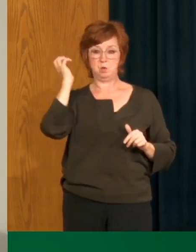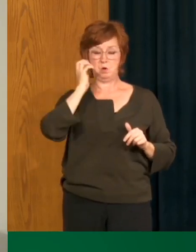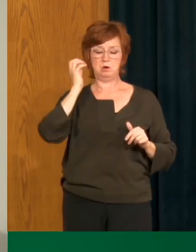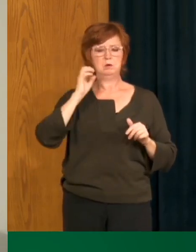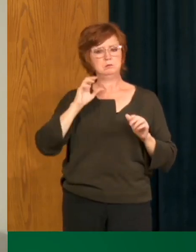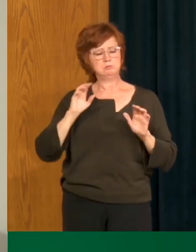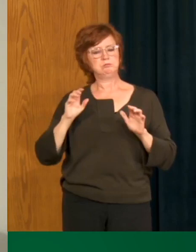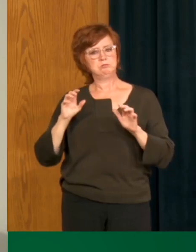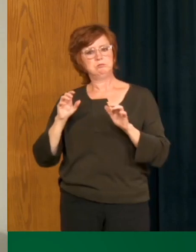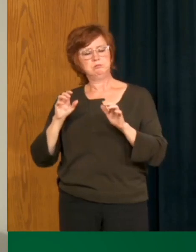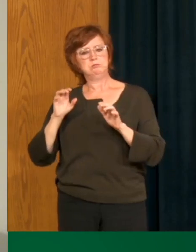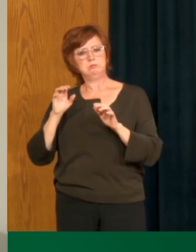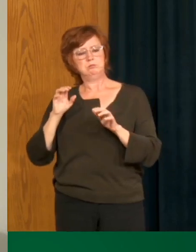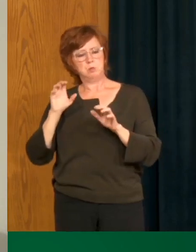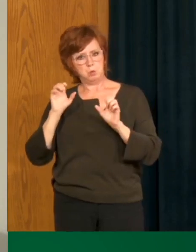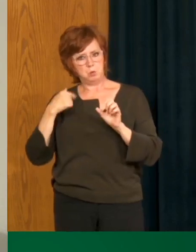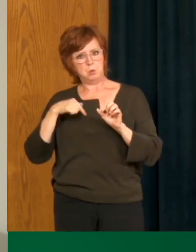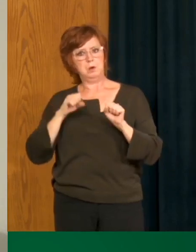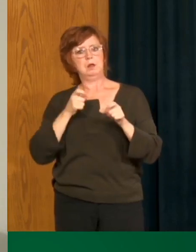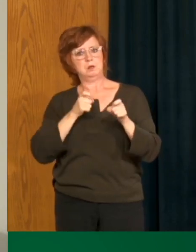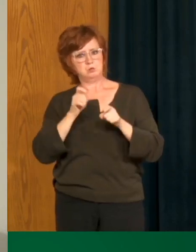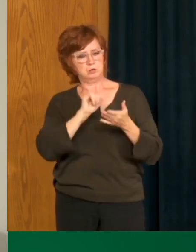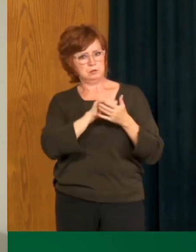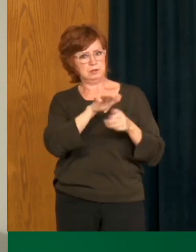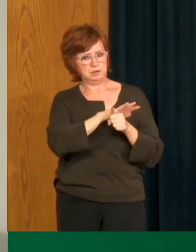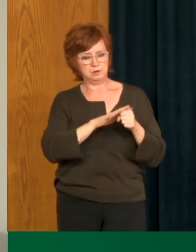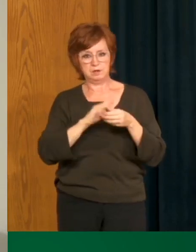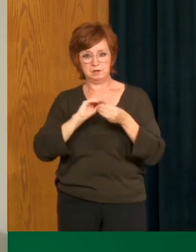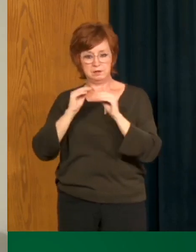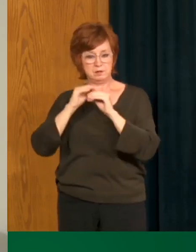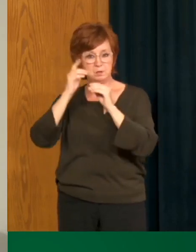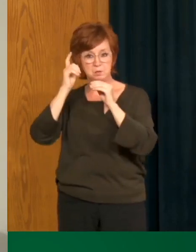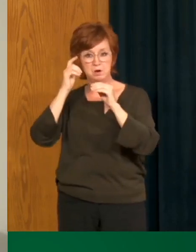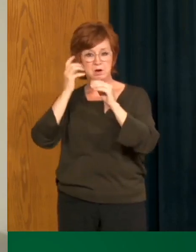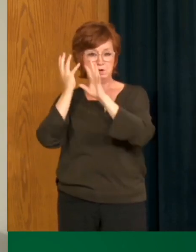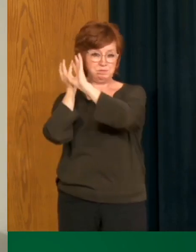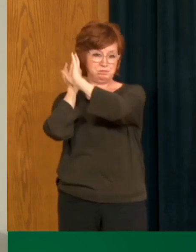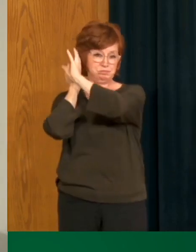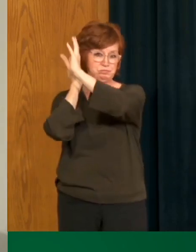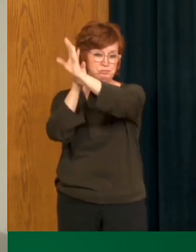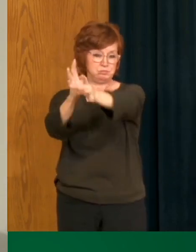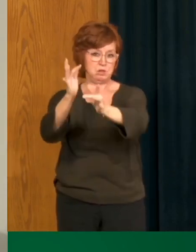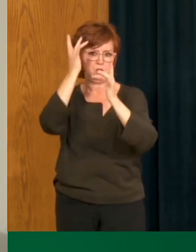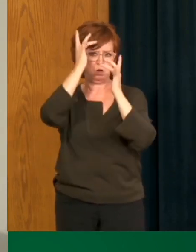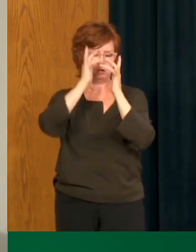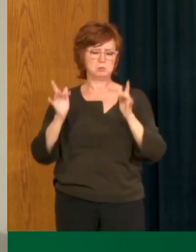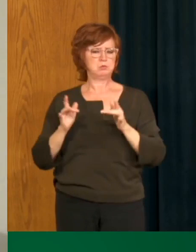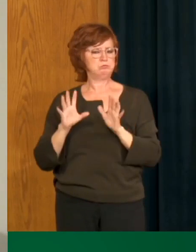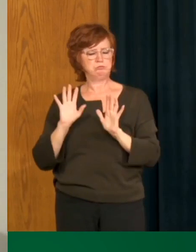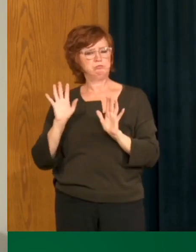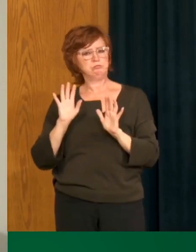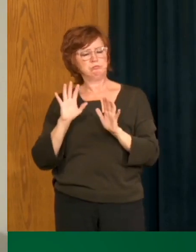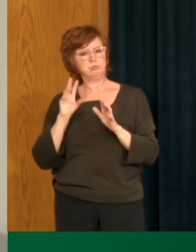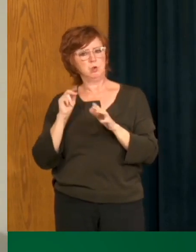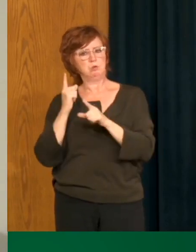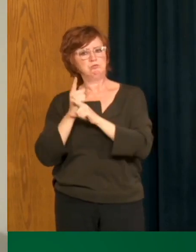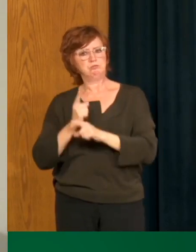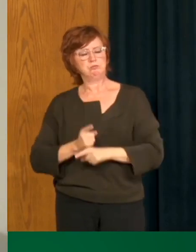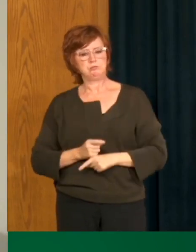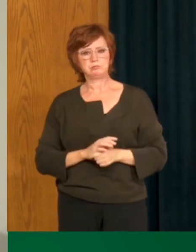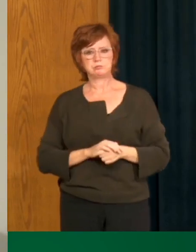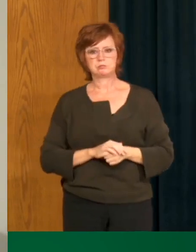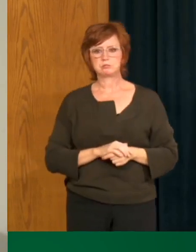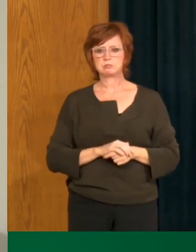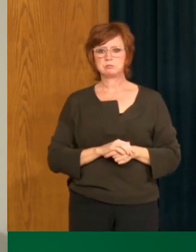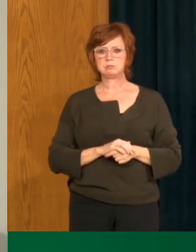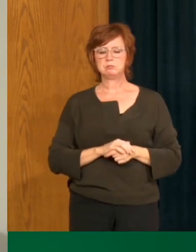of the communities, it's being managed and being controlled. Having said that, if we were to see a high number